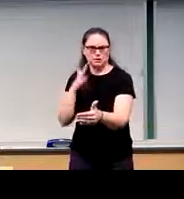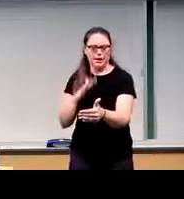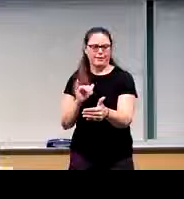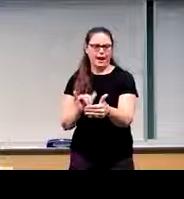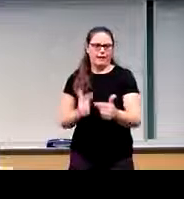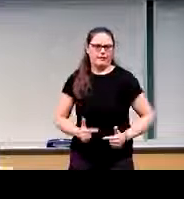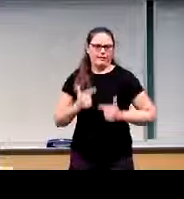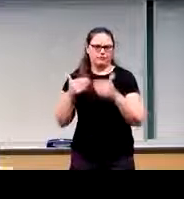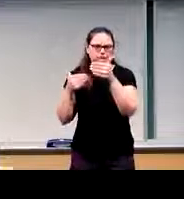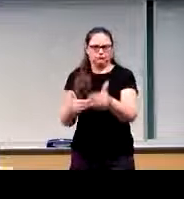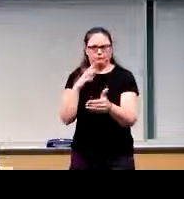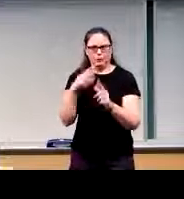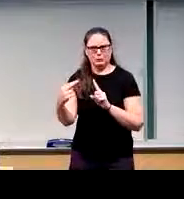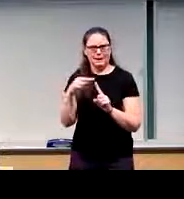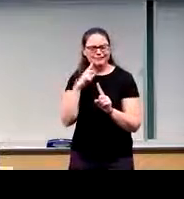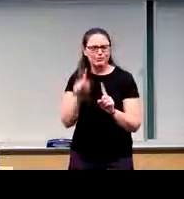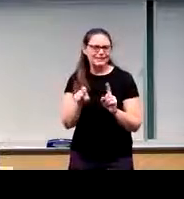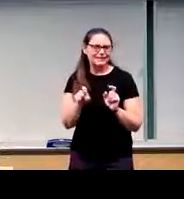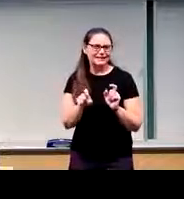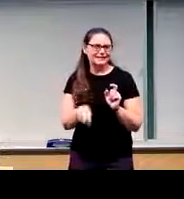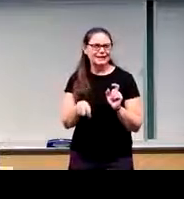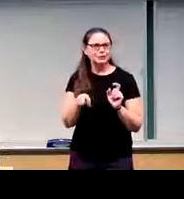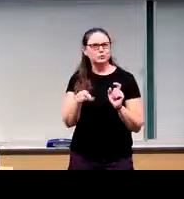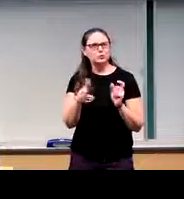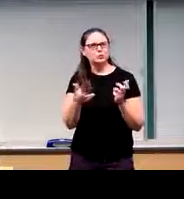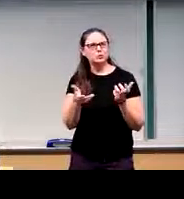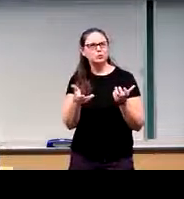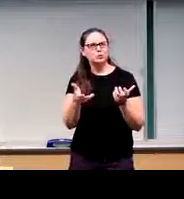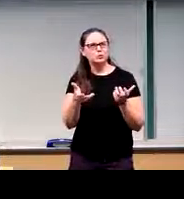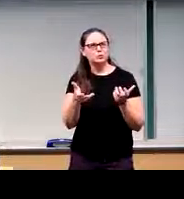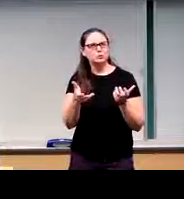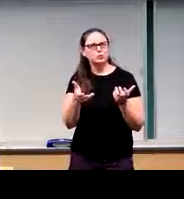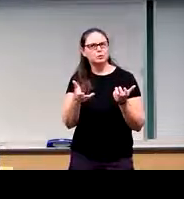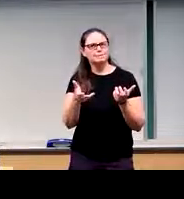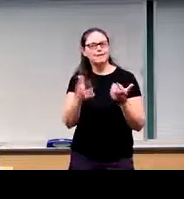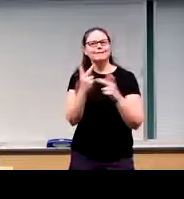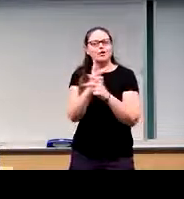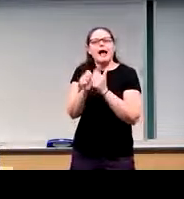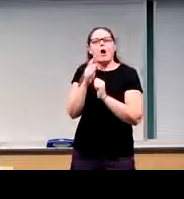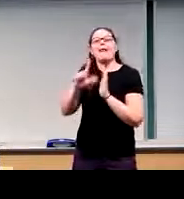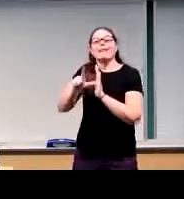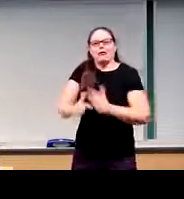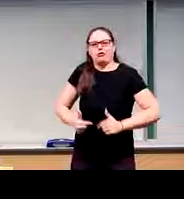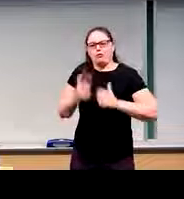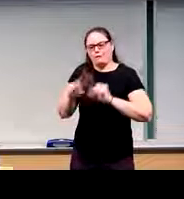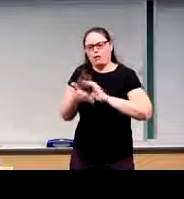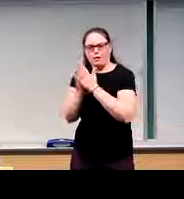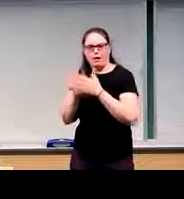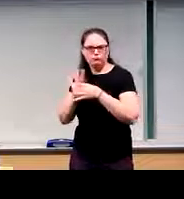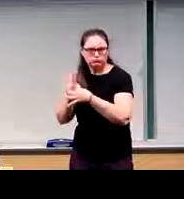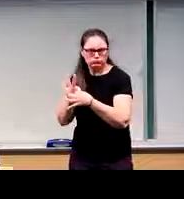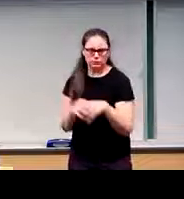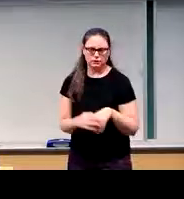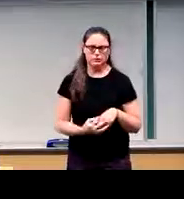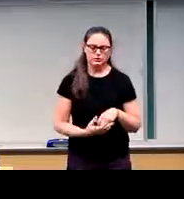course perspective is needed for contextualizing later life social connectedness. So the